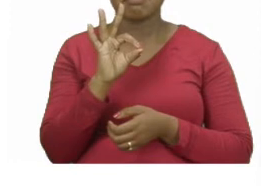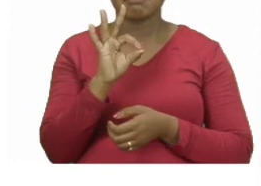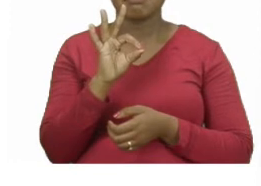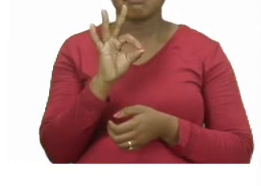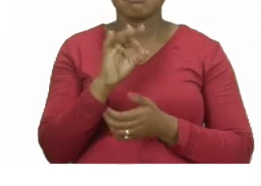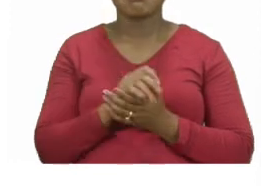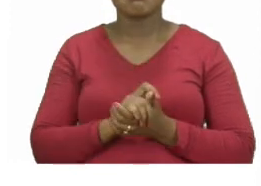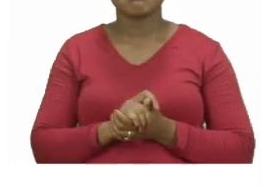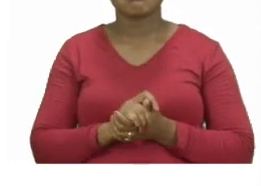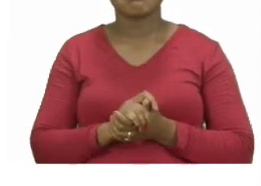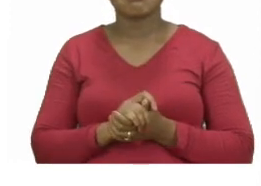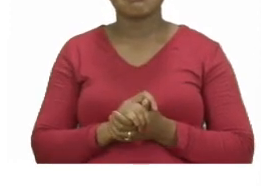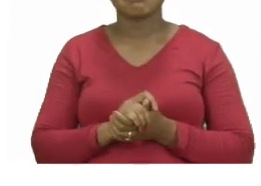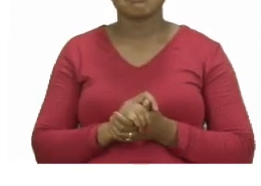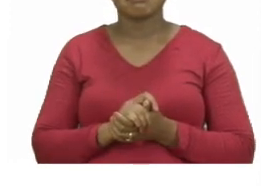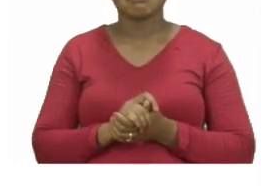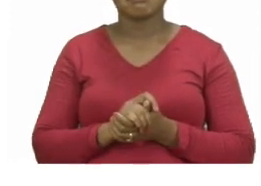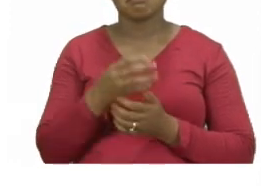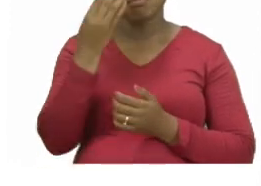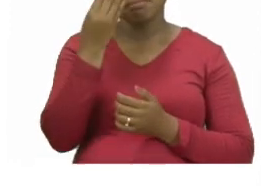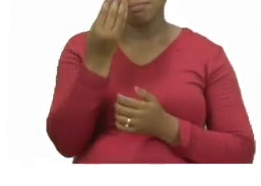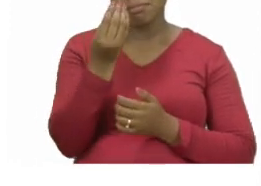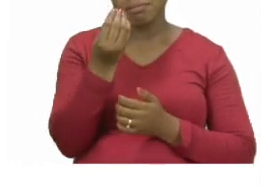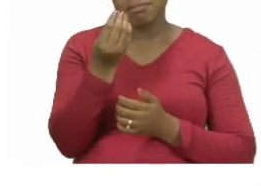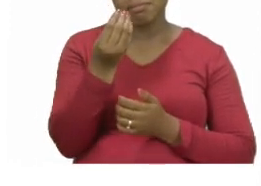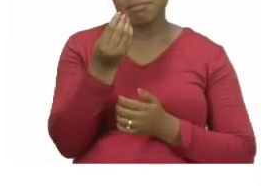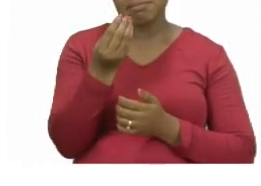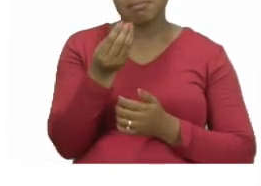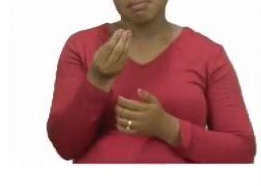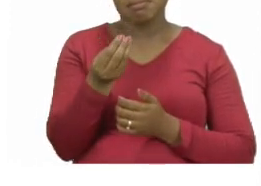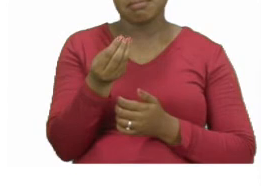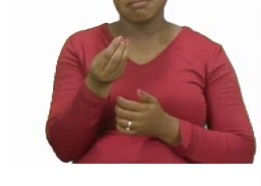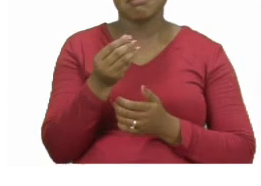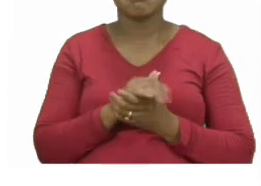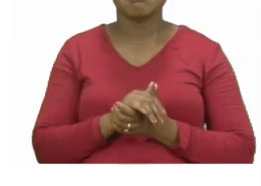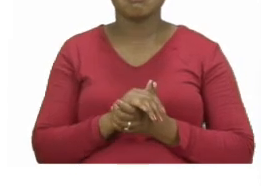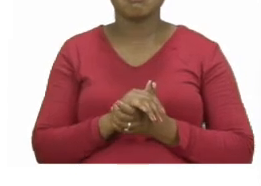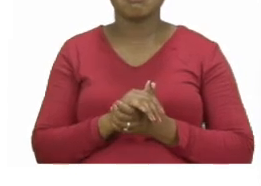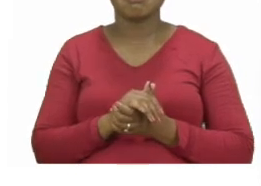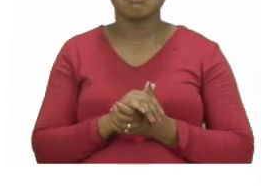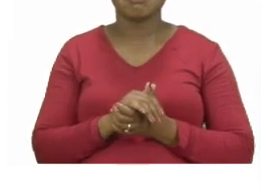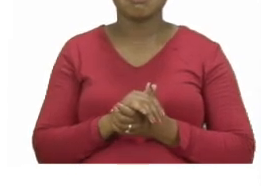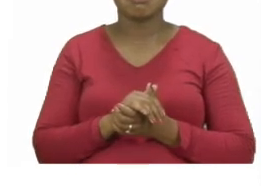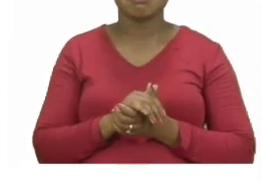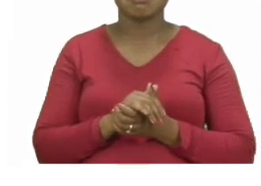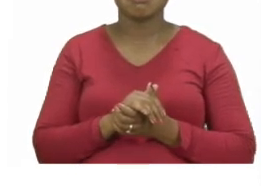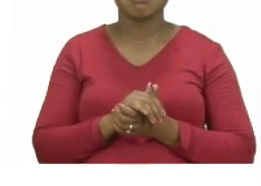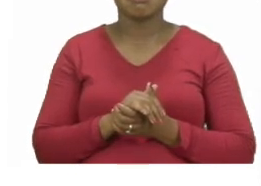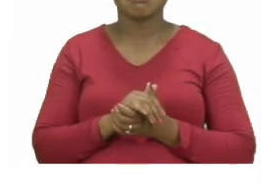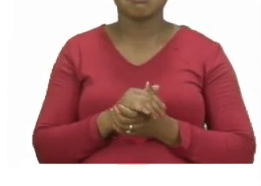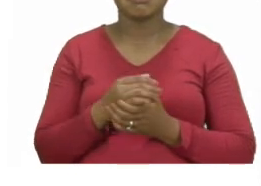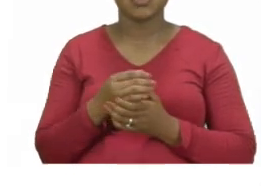Today, we are starting with money. Now here, we are going to look at